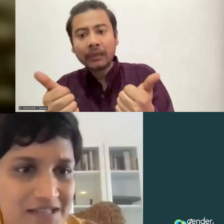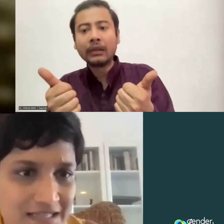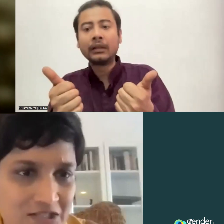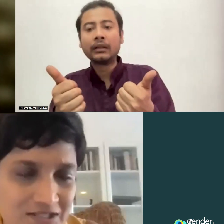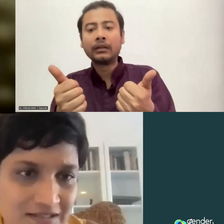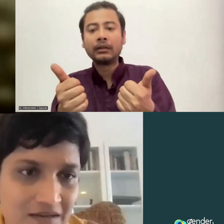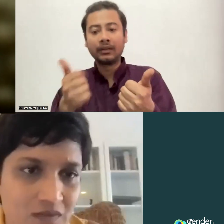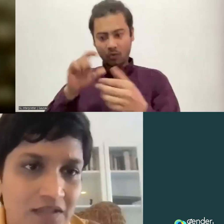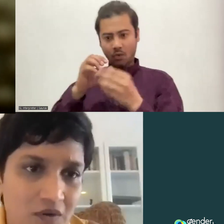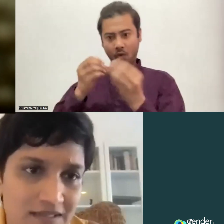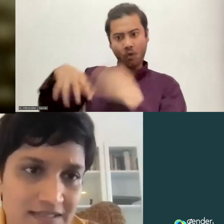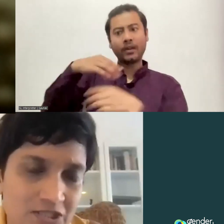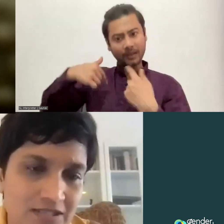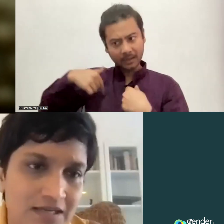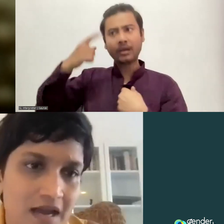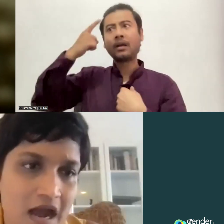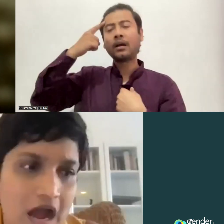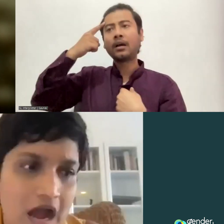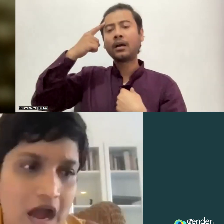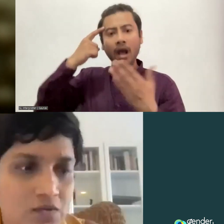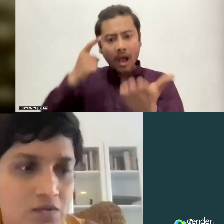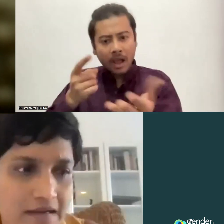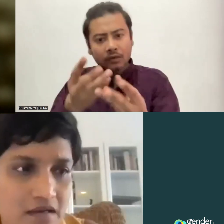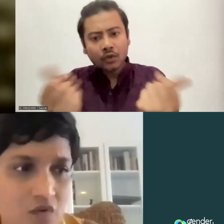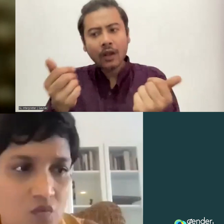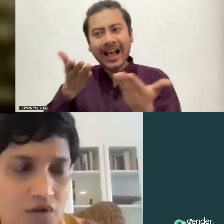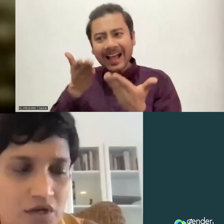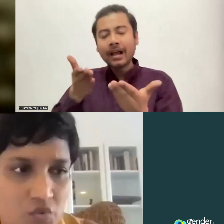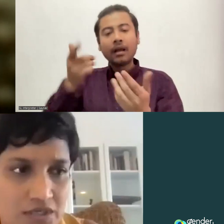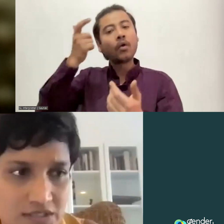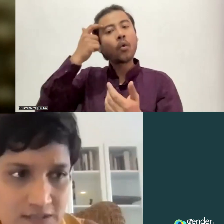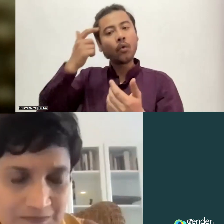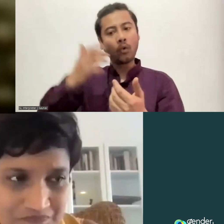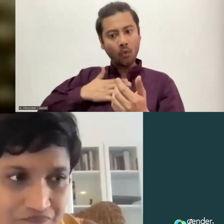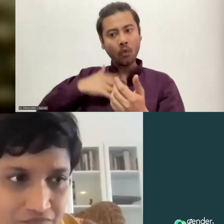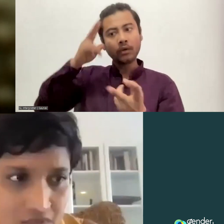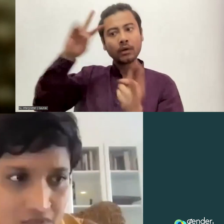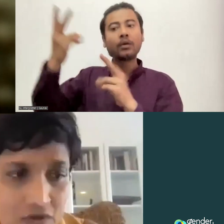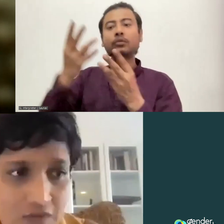as an organization. And within the organization, how do you then work towards